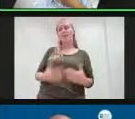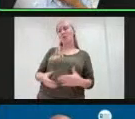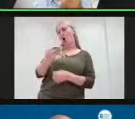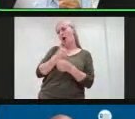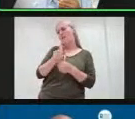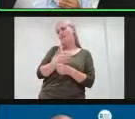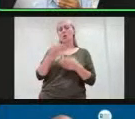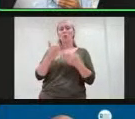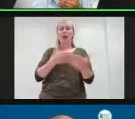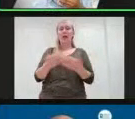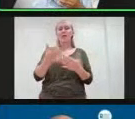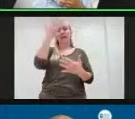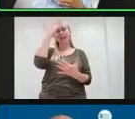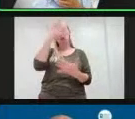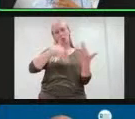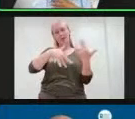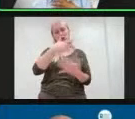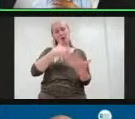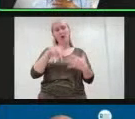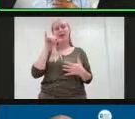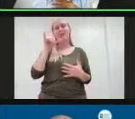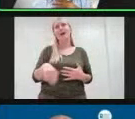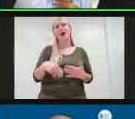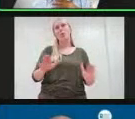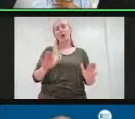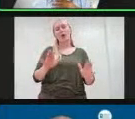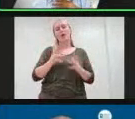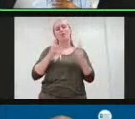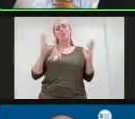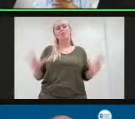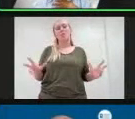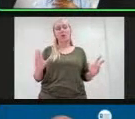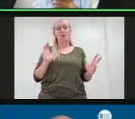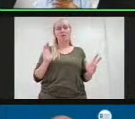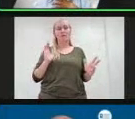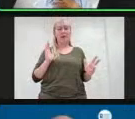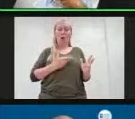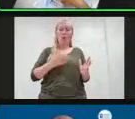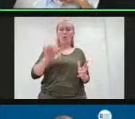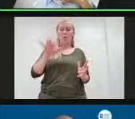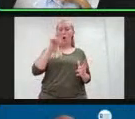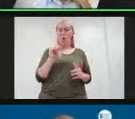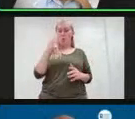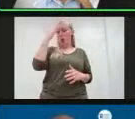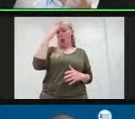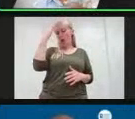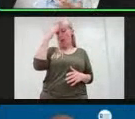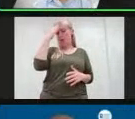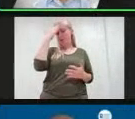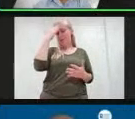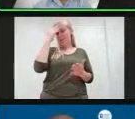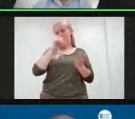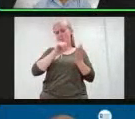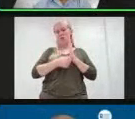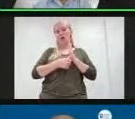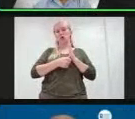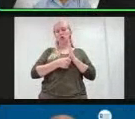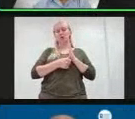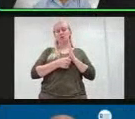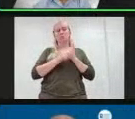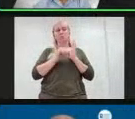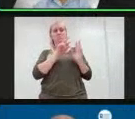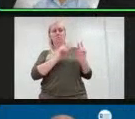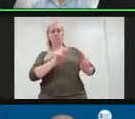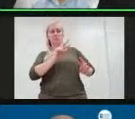it is, get to know. And that way, a lot of our own cognitive impressions of each other, and we can